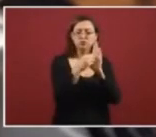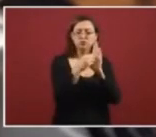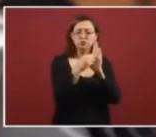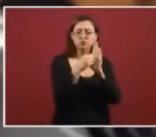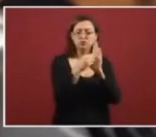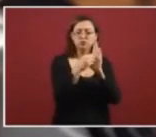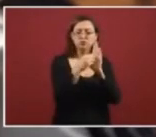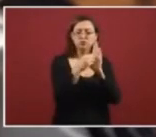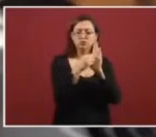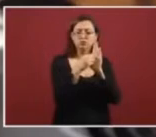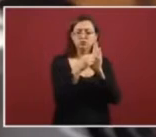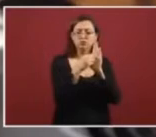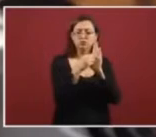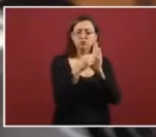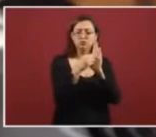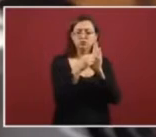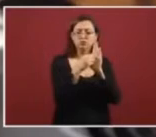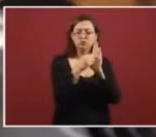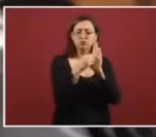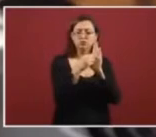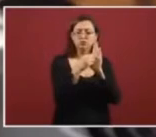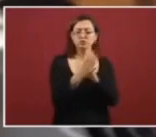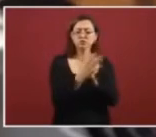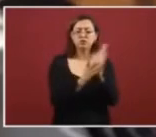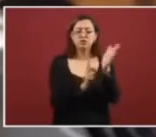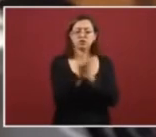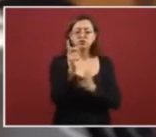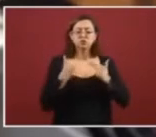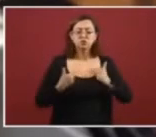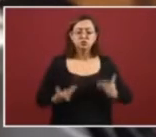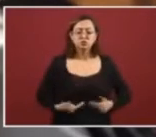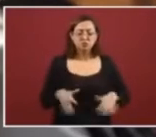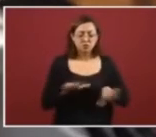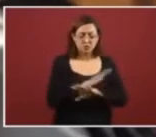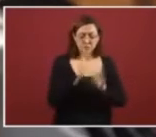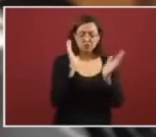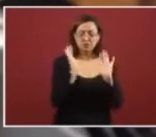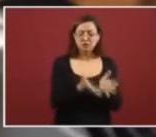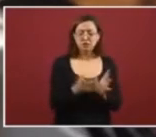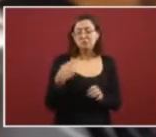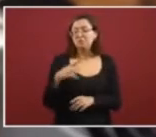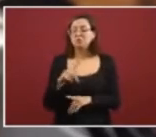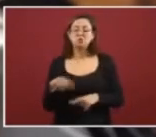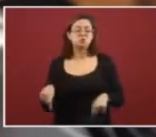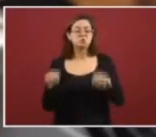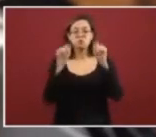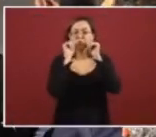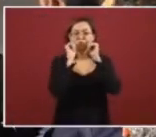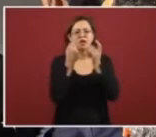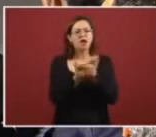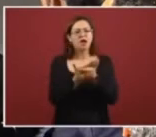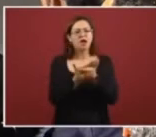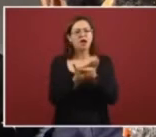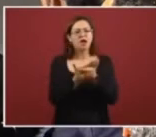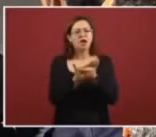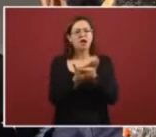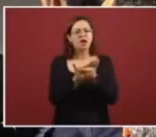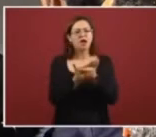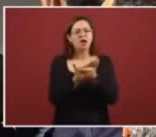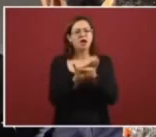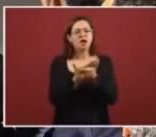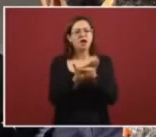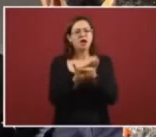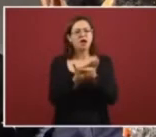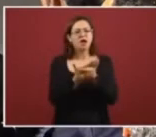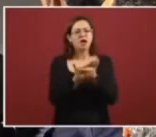so now it became a human right to have water. ¿Cuál es la postura del gobierno federal ante las privatizaciones de agua? So what is